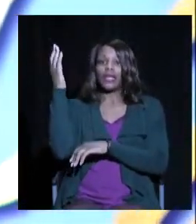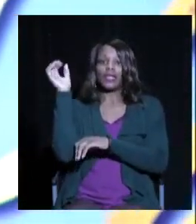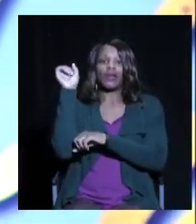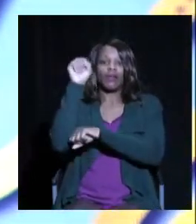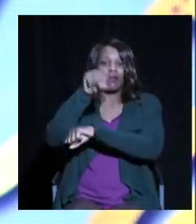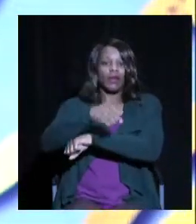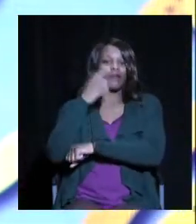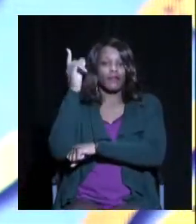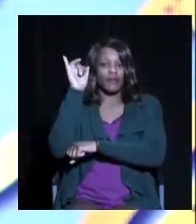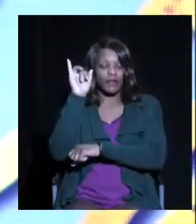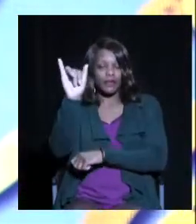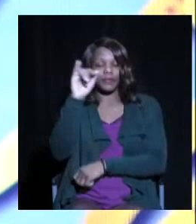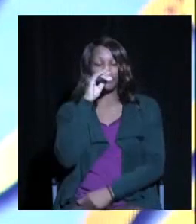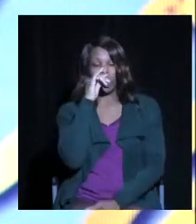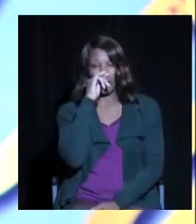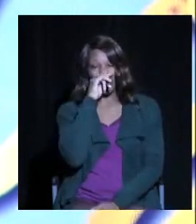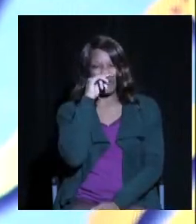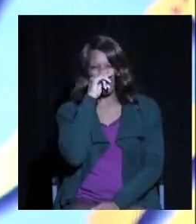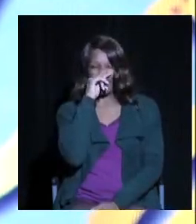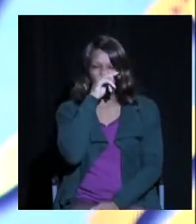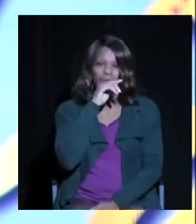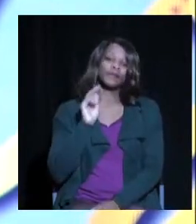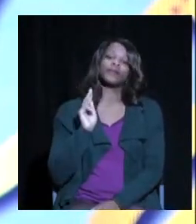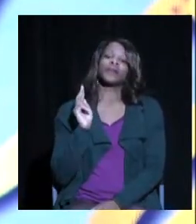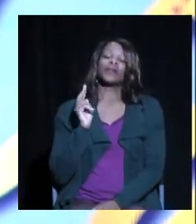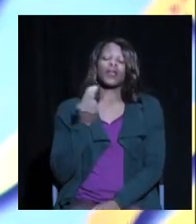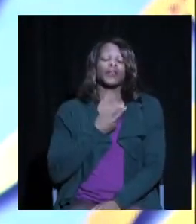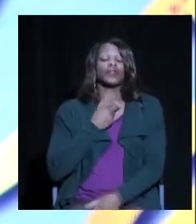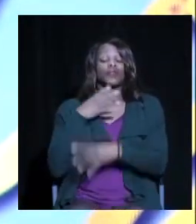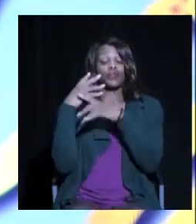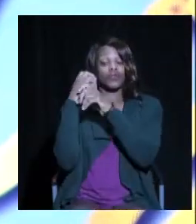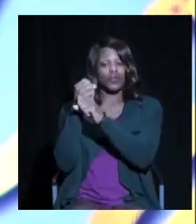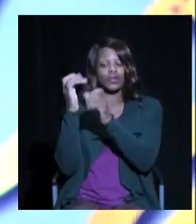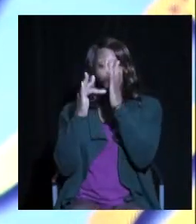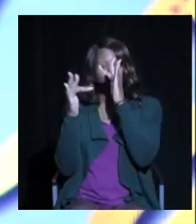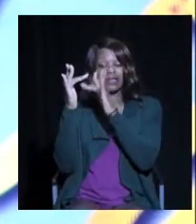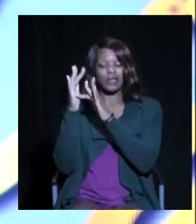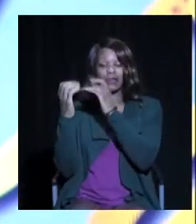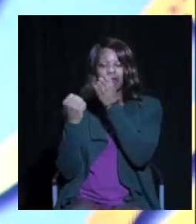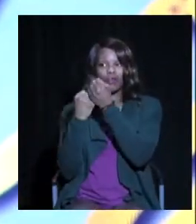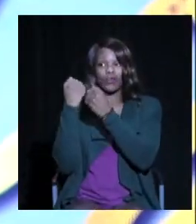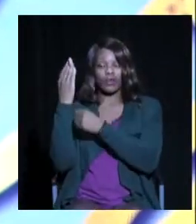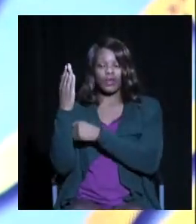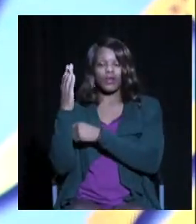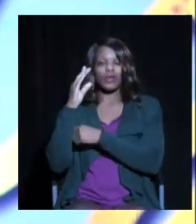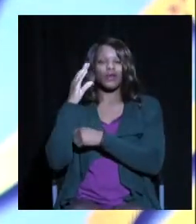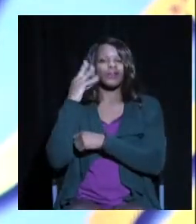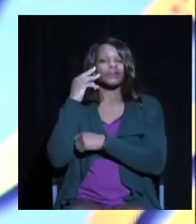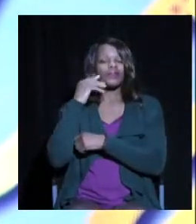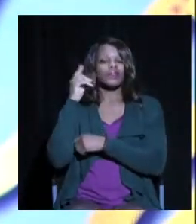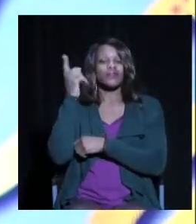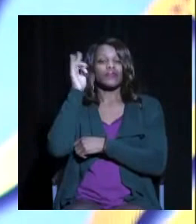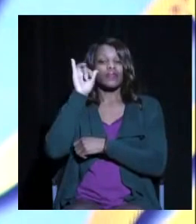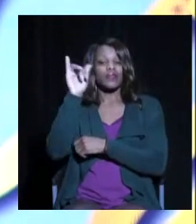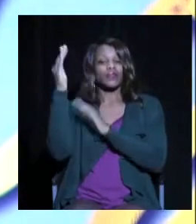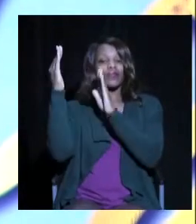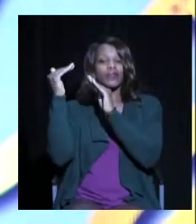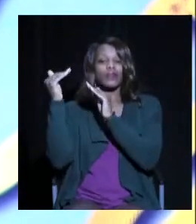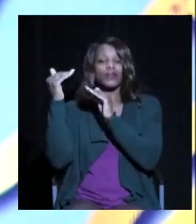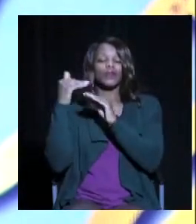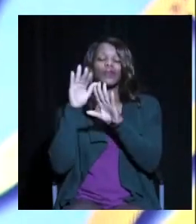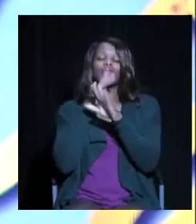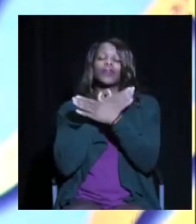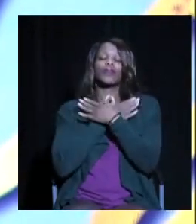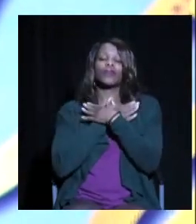forever. For those of us who are already on his side, who've trusted in Jesus, we have a forever hope, right? We can rest knowing